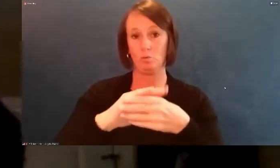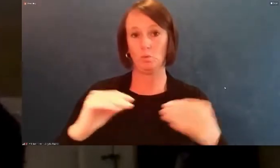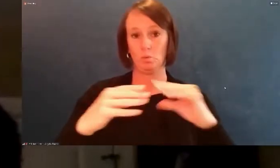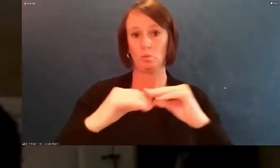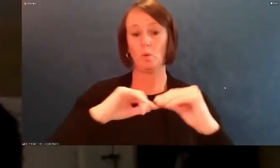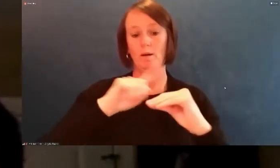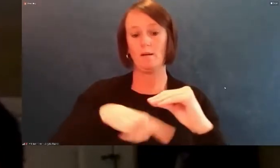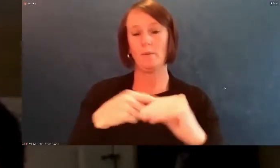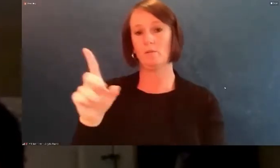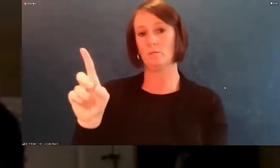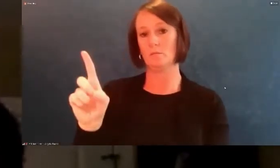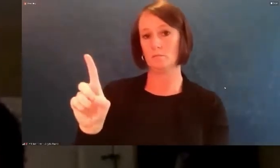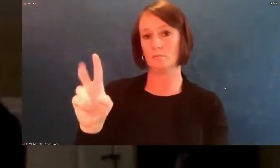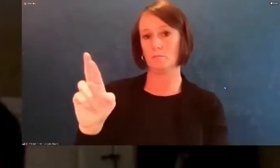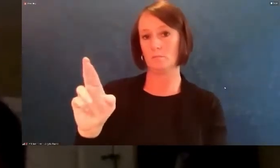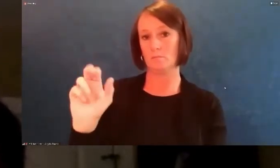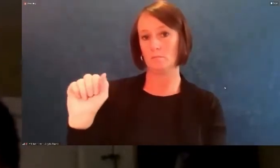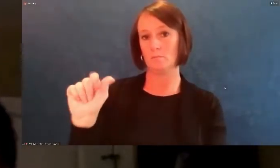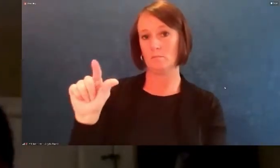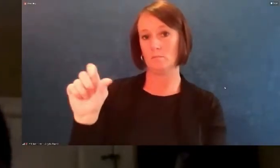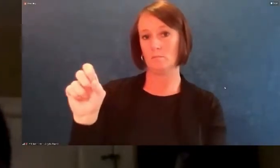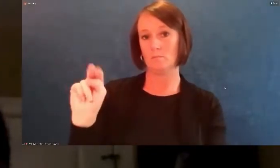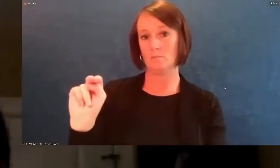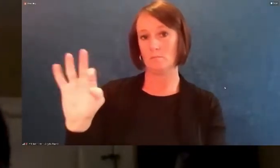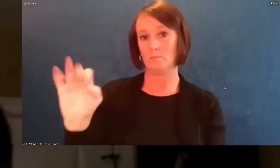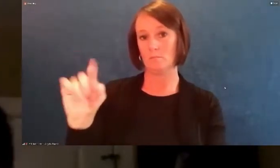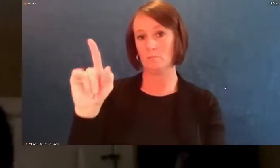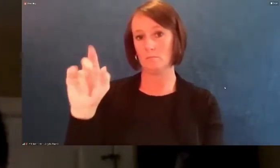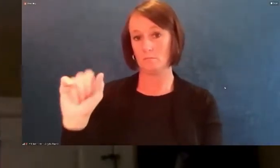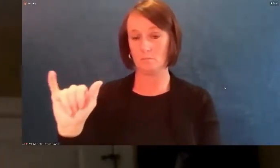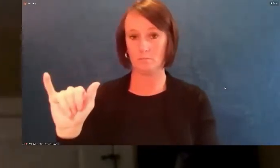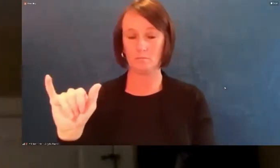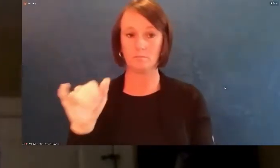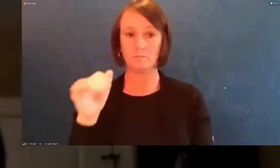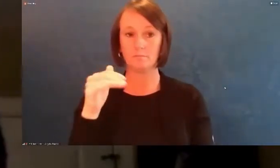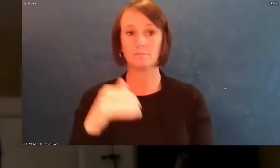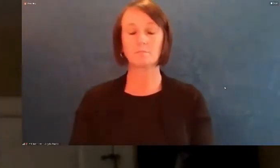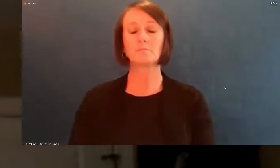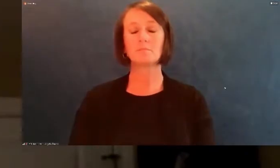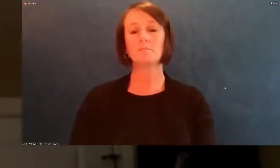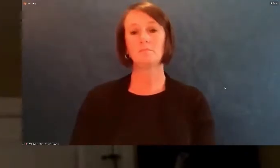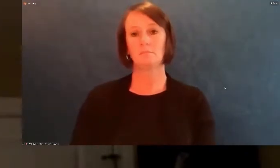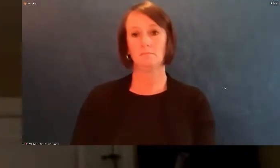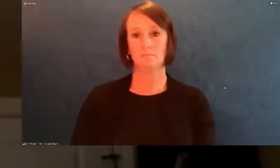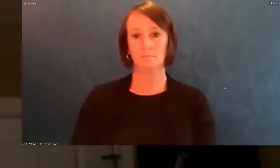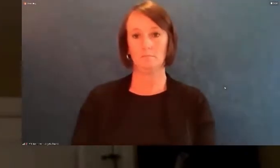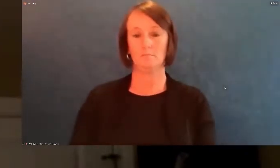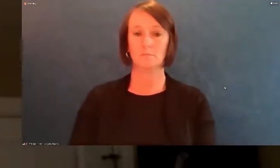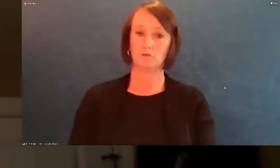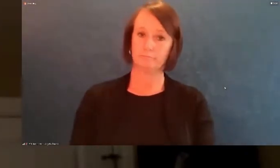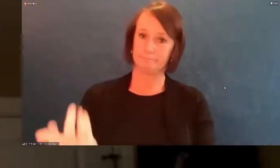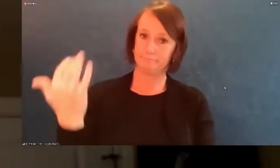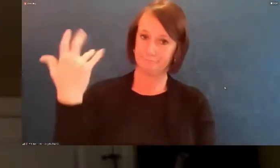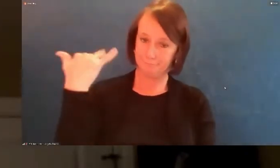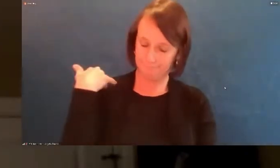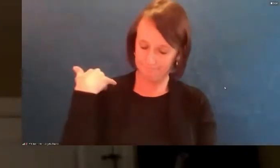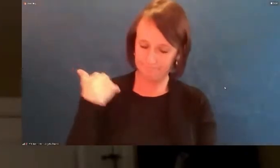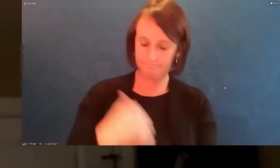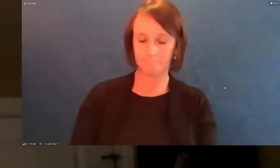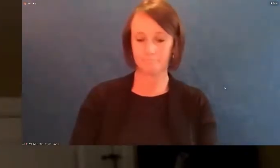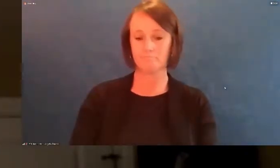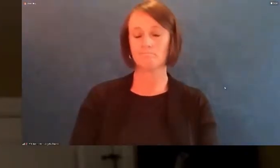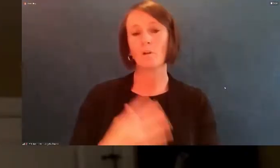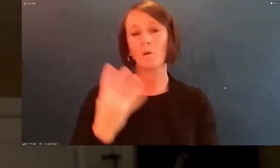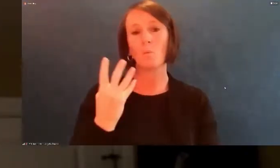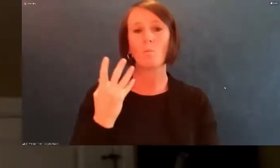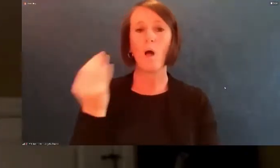if you have what it takes to be a good listener. Okay, here we go. So a long time ago, I was off to see a friend of mine